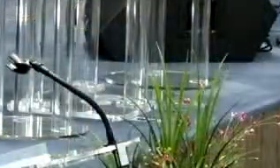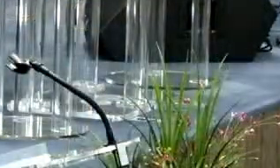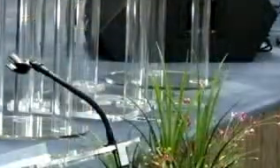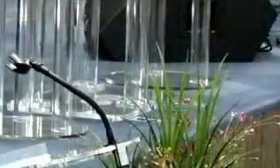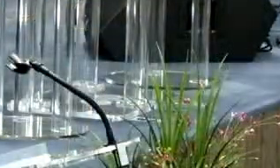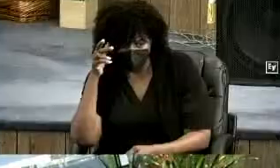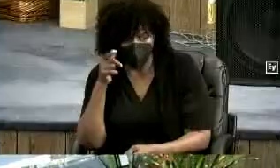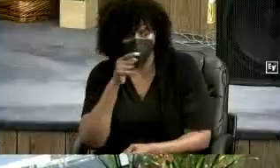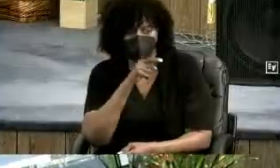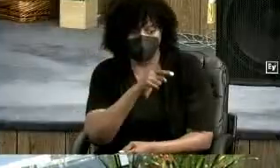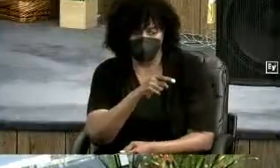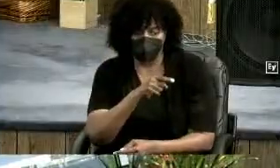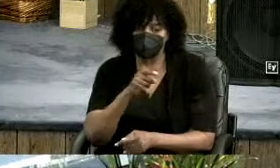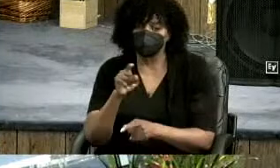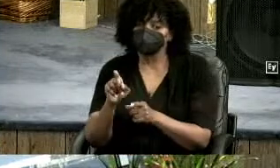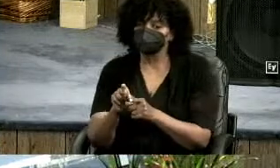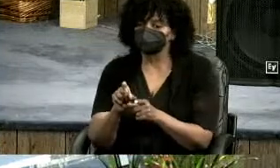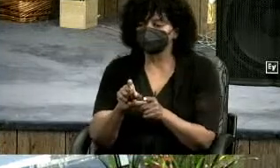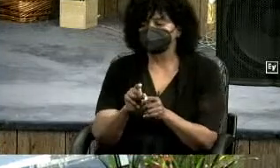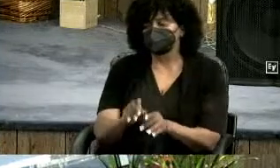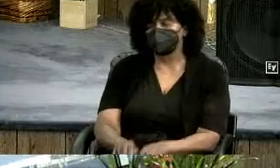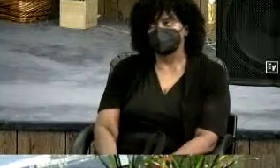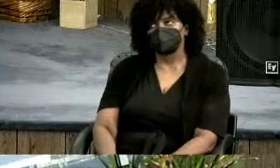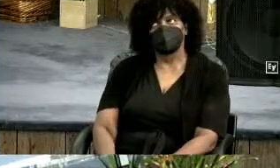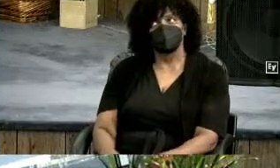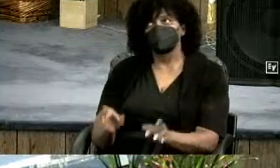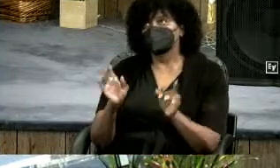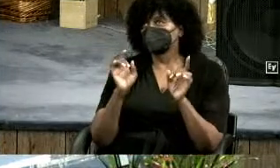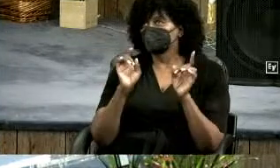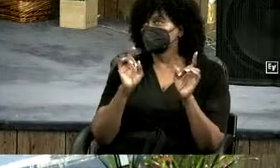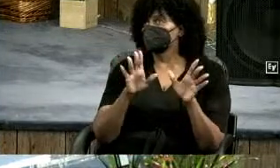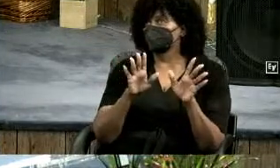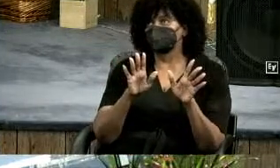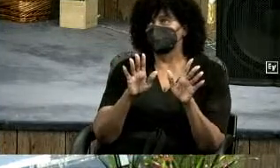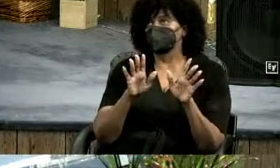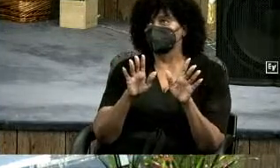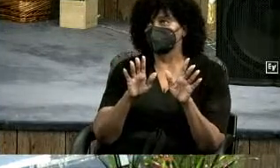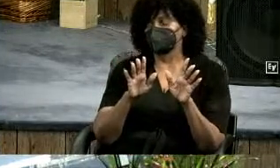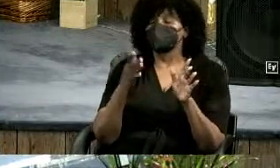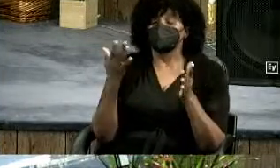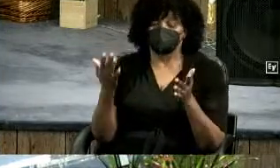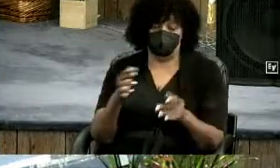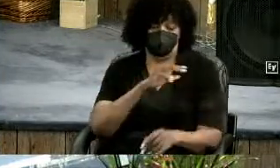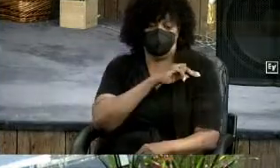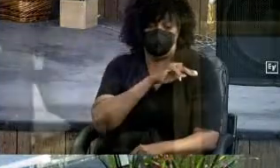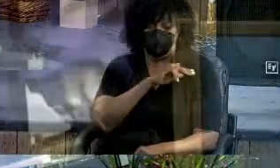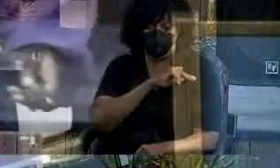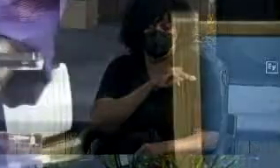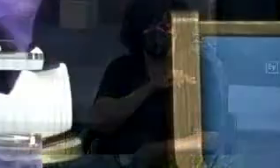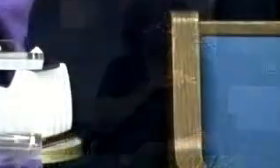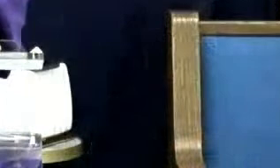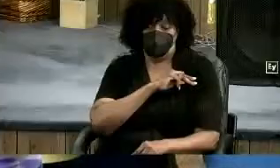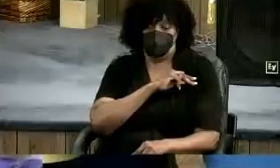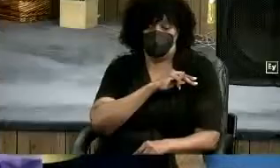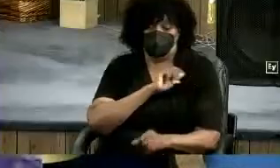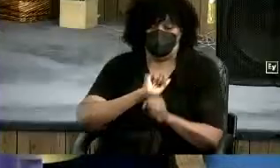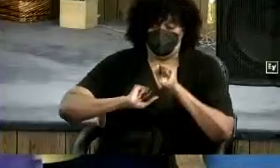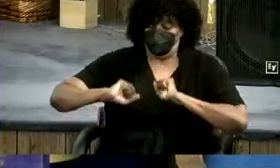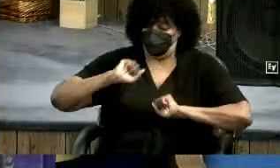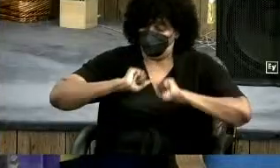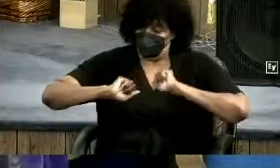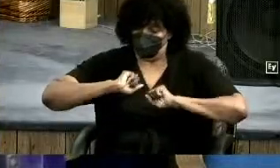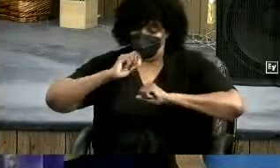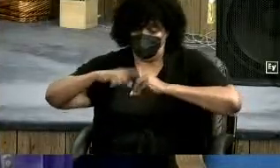there too. Lord have mercy. And so Nehemiah is so stricken by